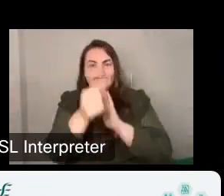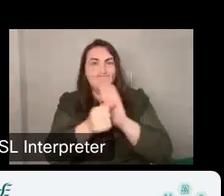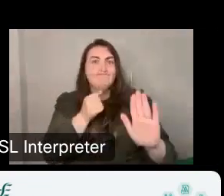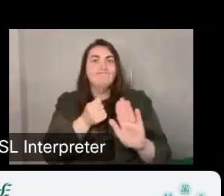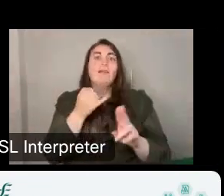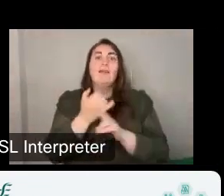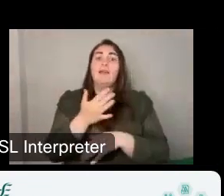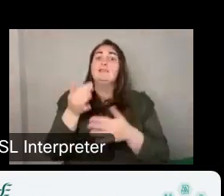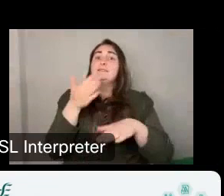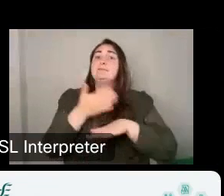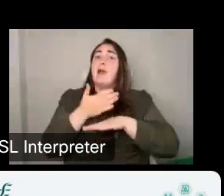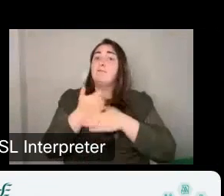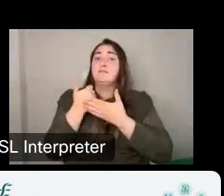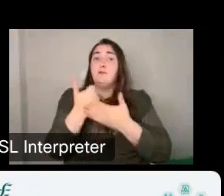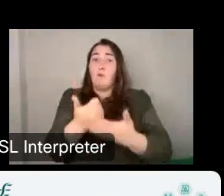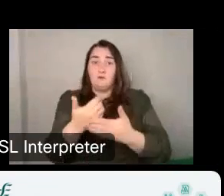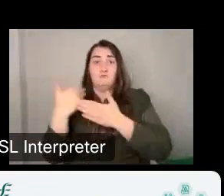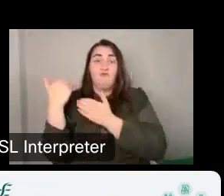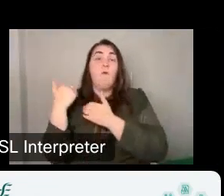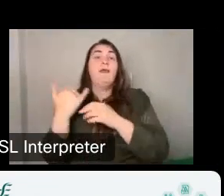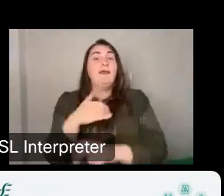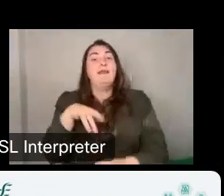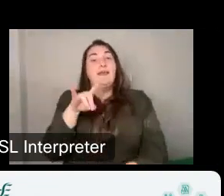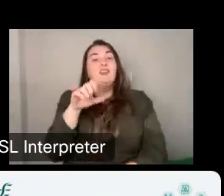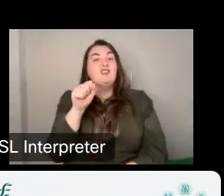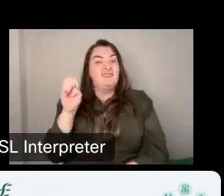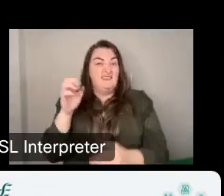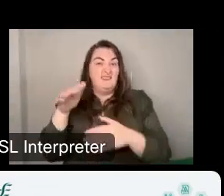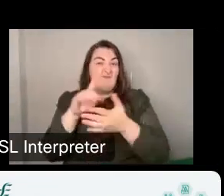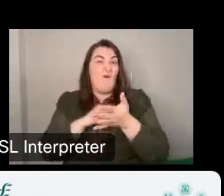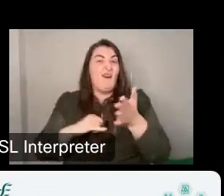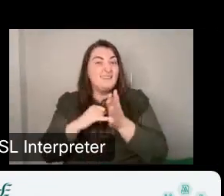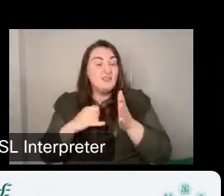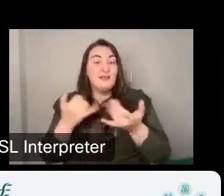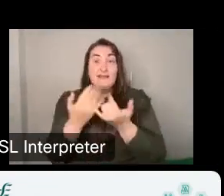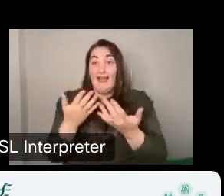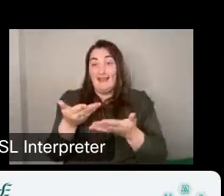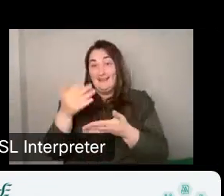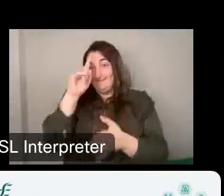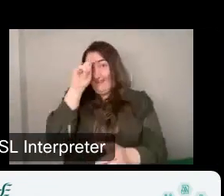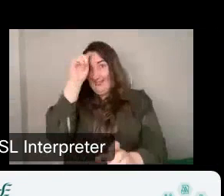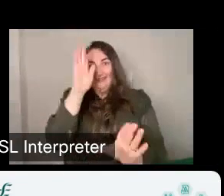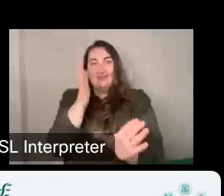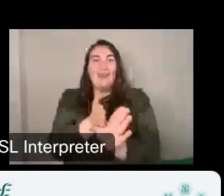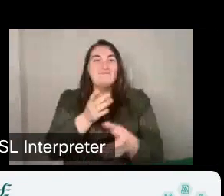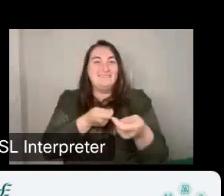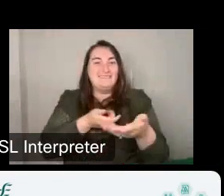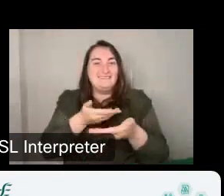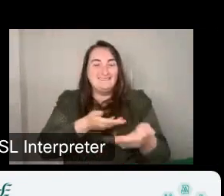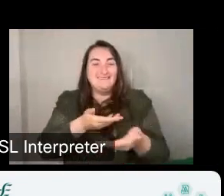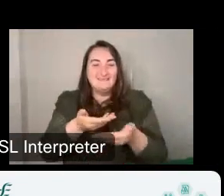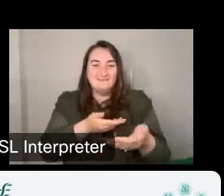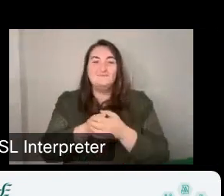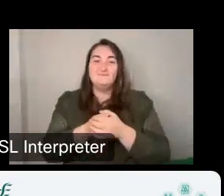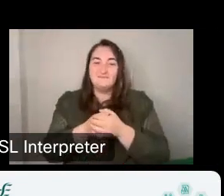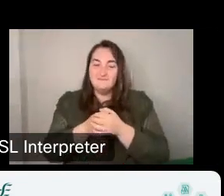and staff support roles in health service organisations. He's a psychotherapist and a national lead for the Employee Assist programme,